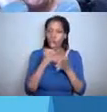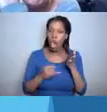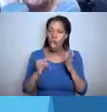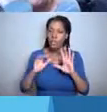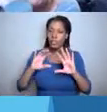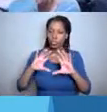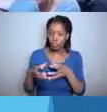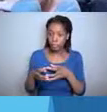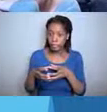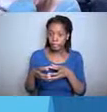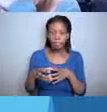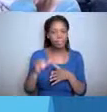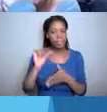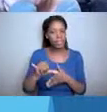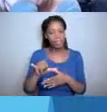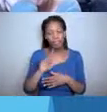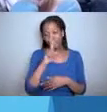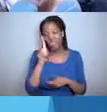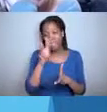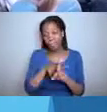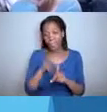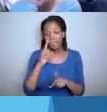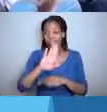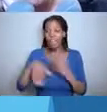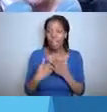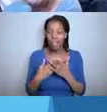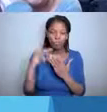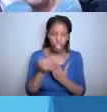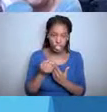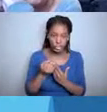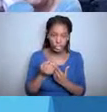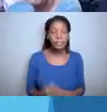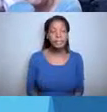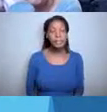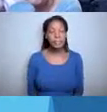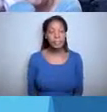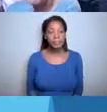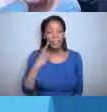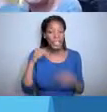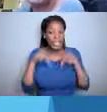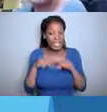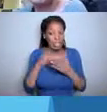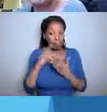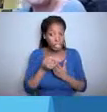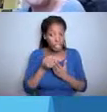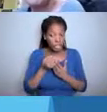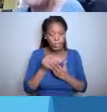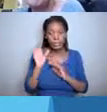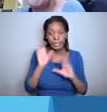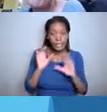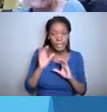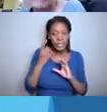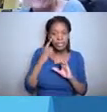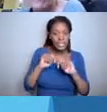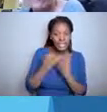true for all of our projects for this particular project in addition um we are looking for artists or artist teams that are coming from